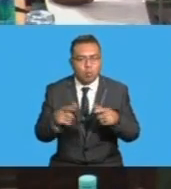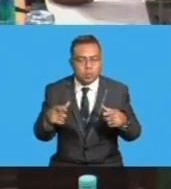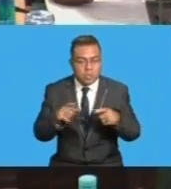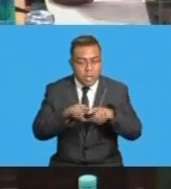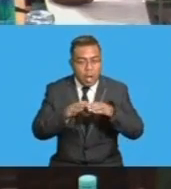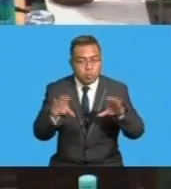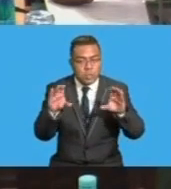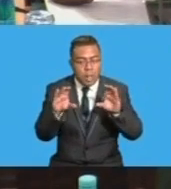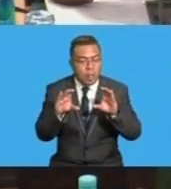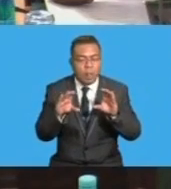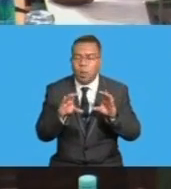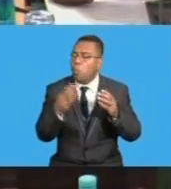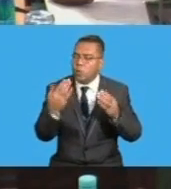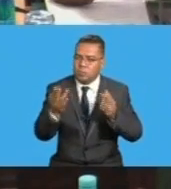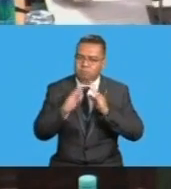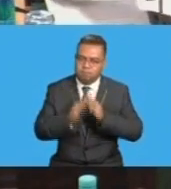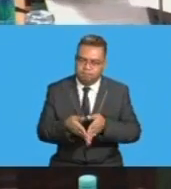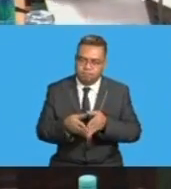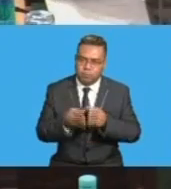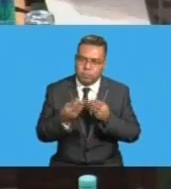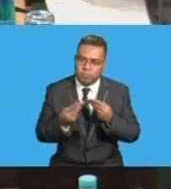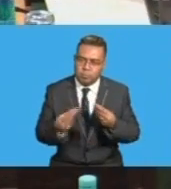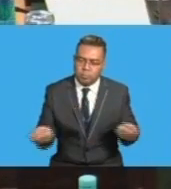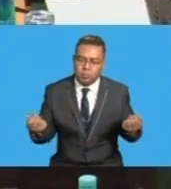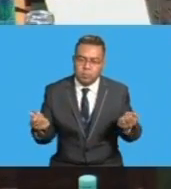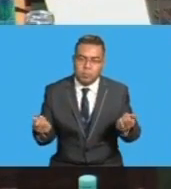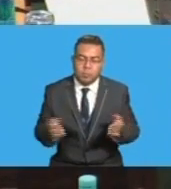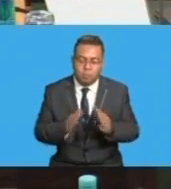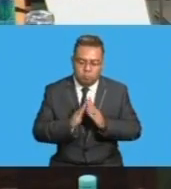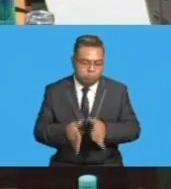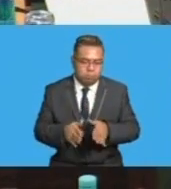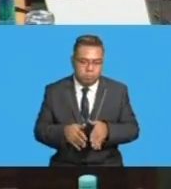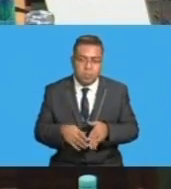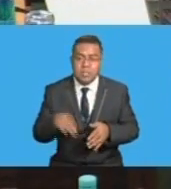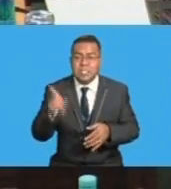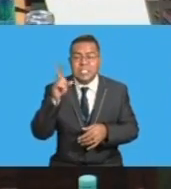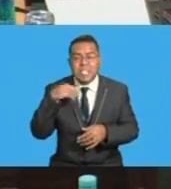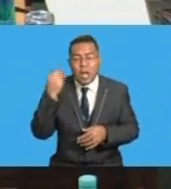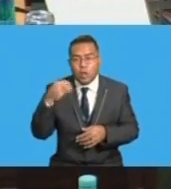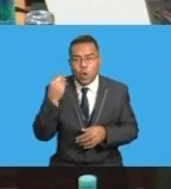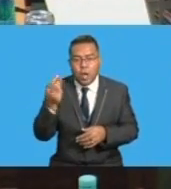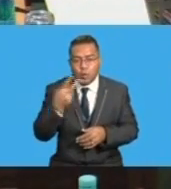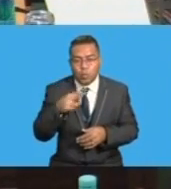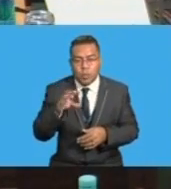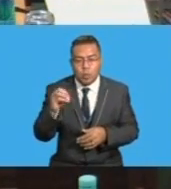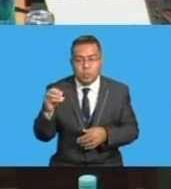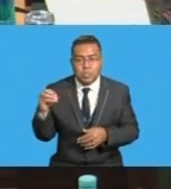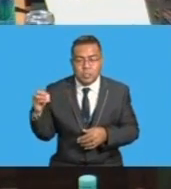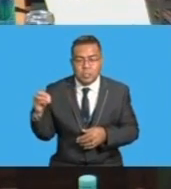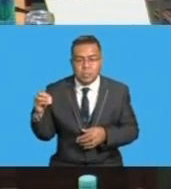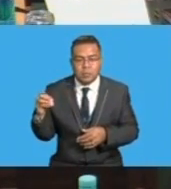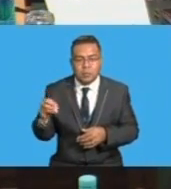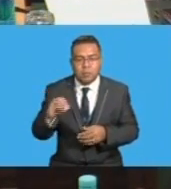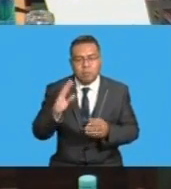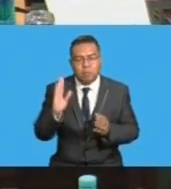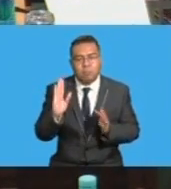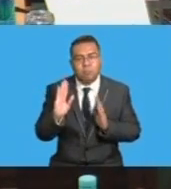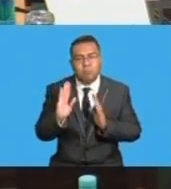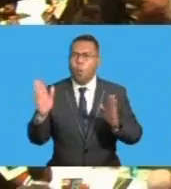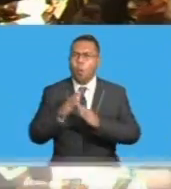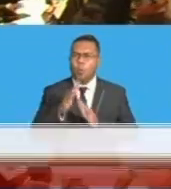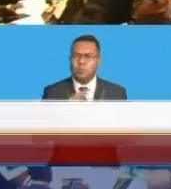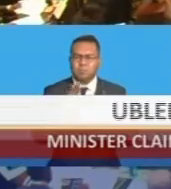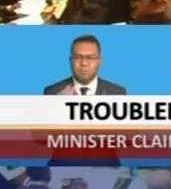the SVT government. In 2000, Singatoka Town Council was dissolved under the People's Coalition